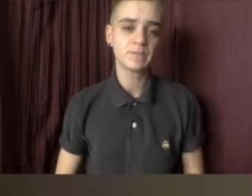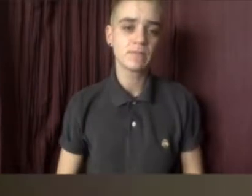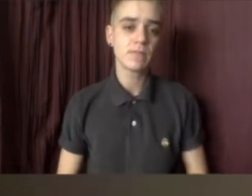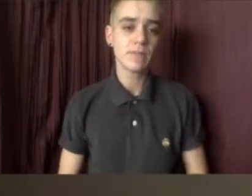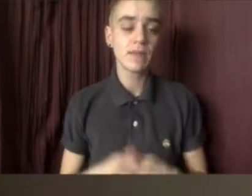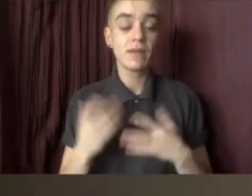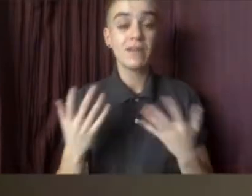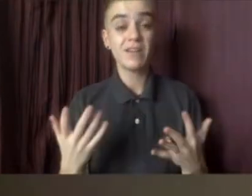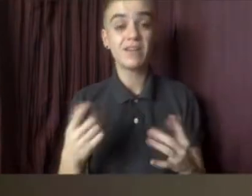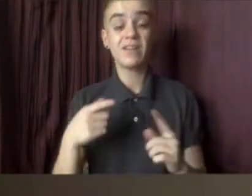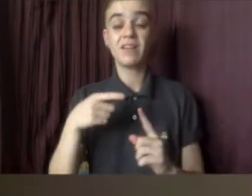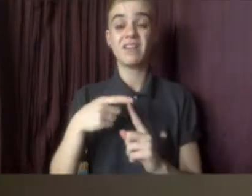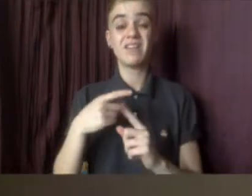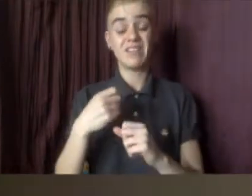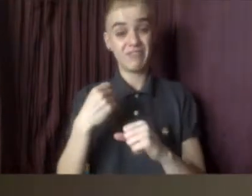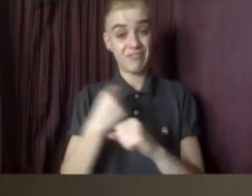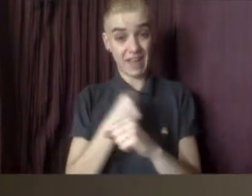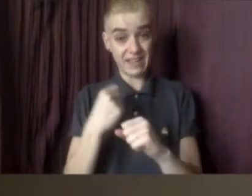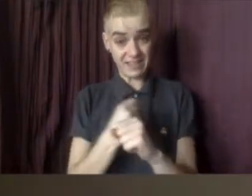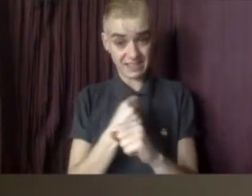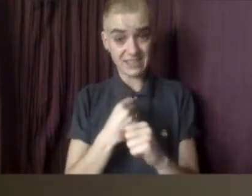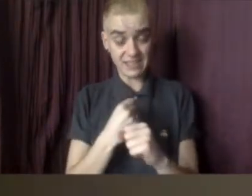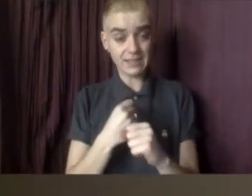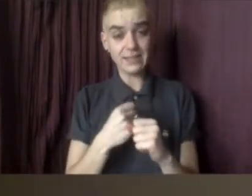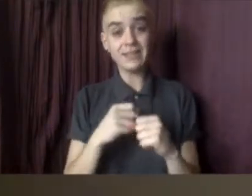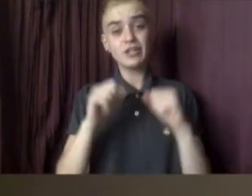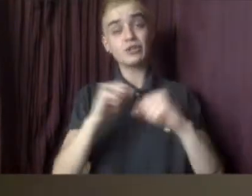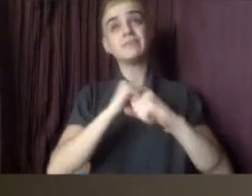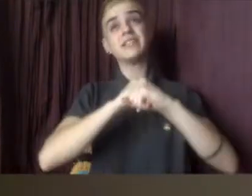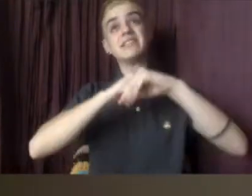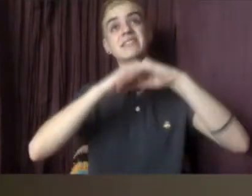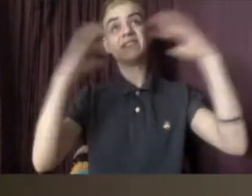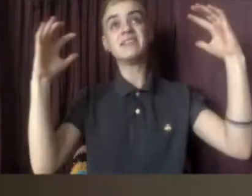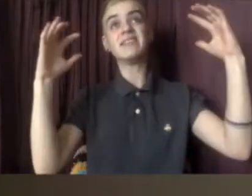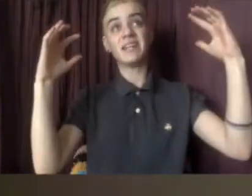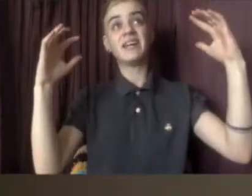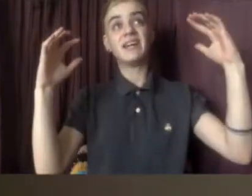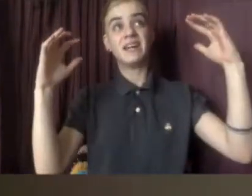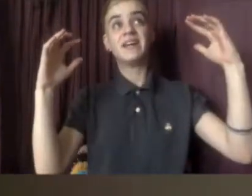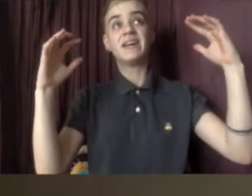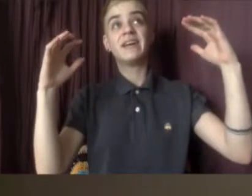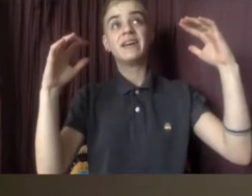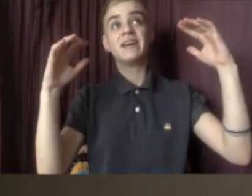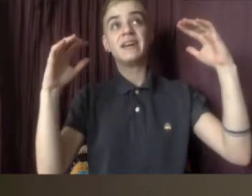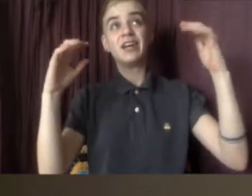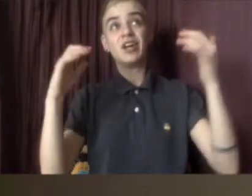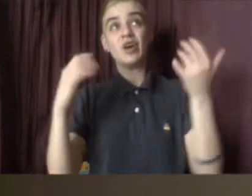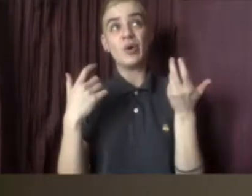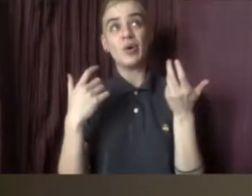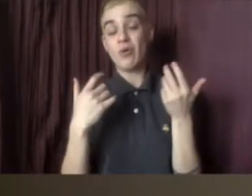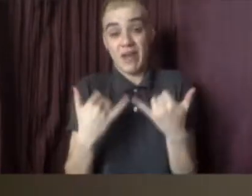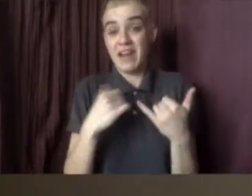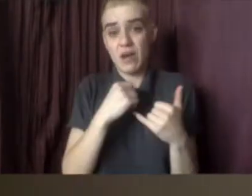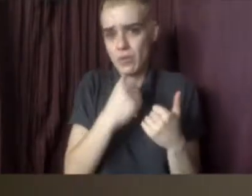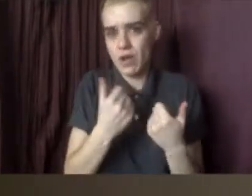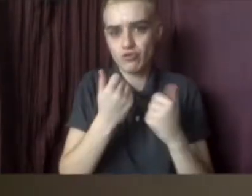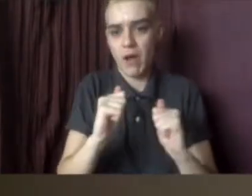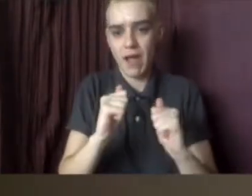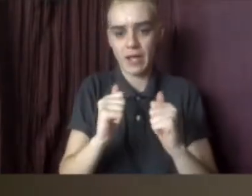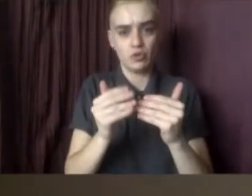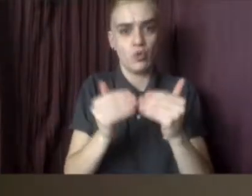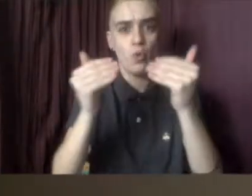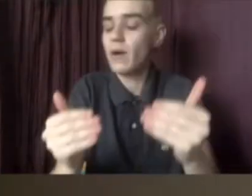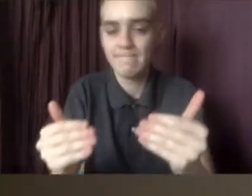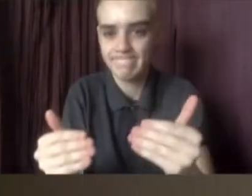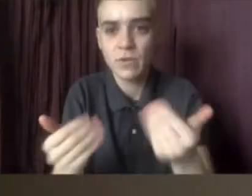fight is really, I'm pleased to say, one that wants to continue that trend that we saw started with the Voting Rights